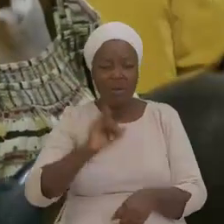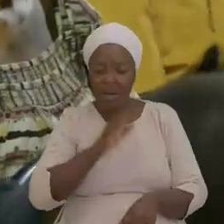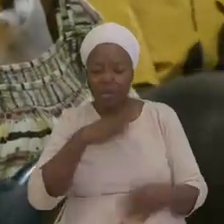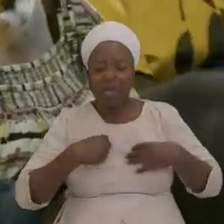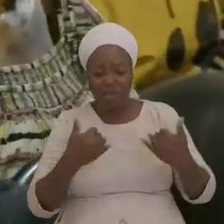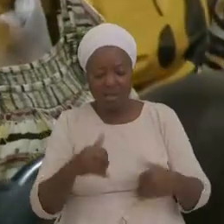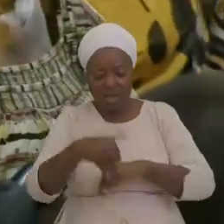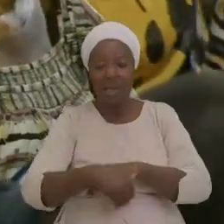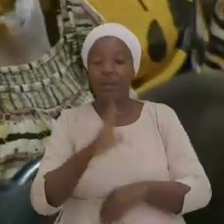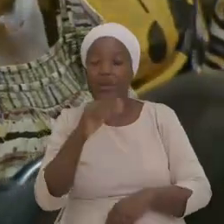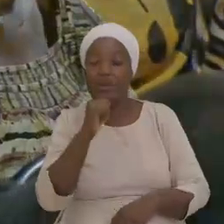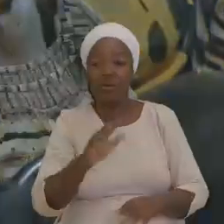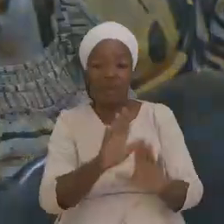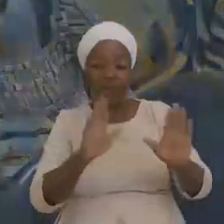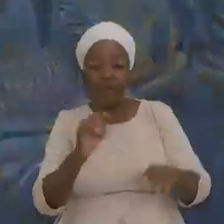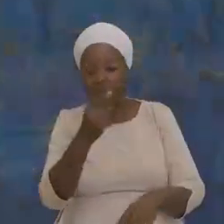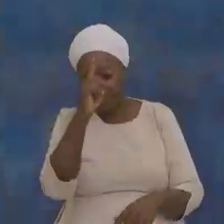only believe.